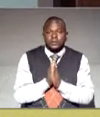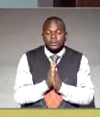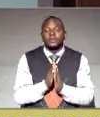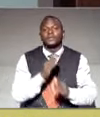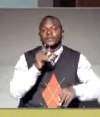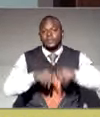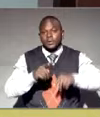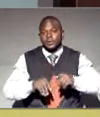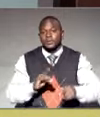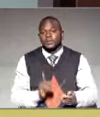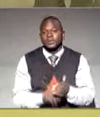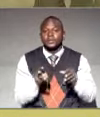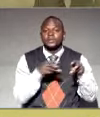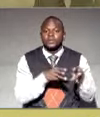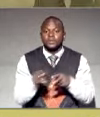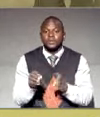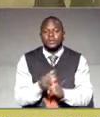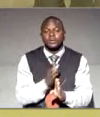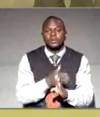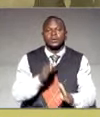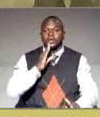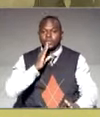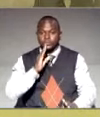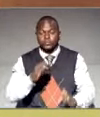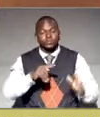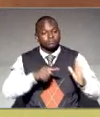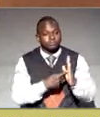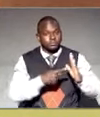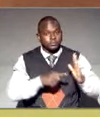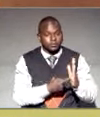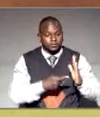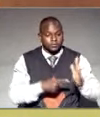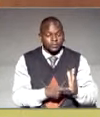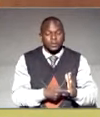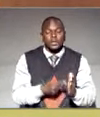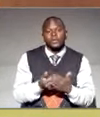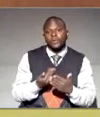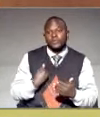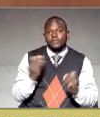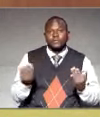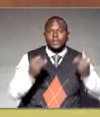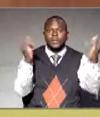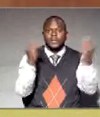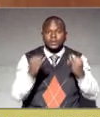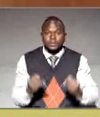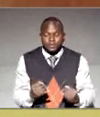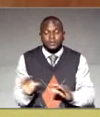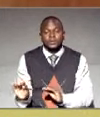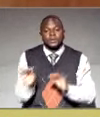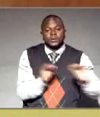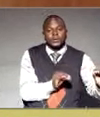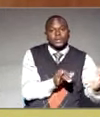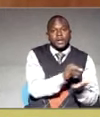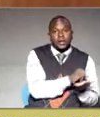this to be achieved, strategic guidelines and directives were laid out. We were instructed to relocate the Air